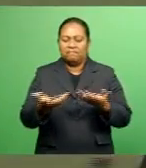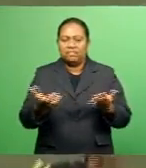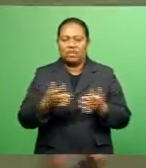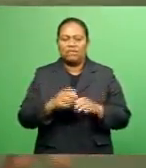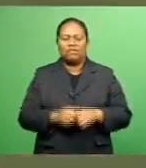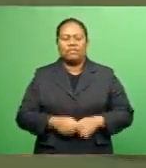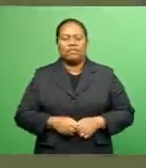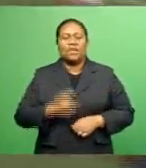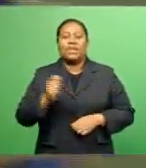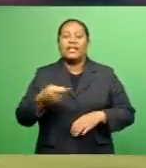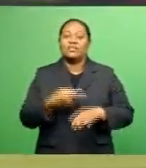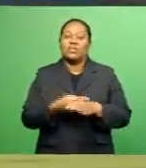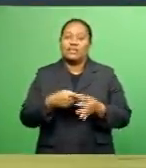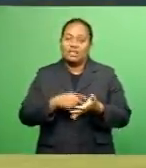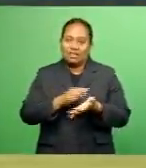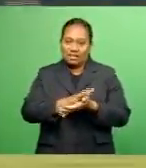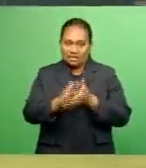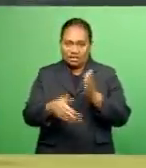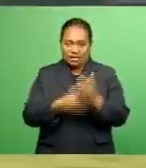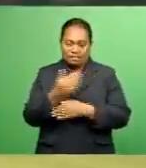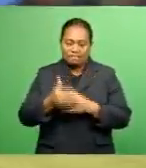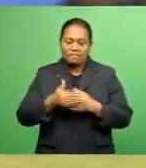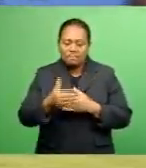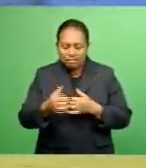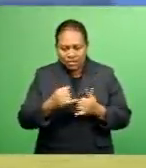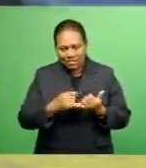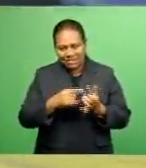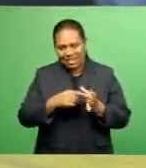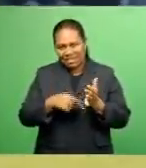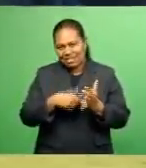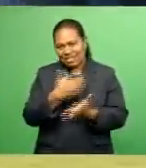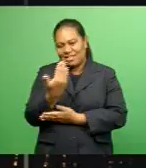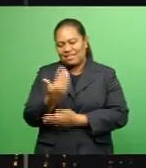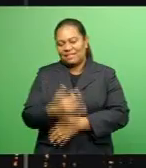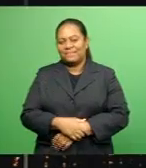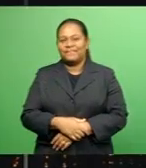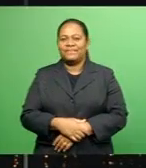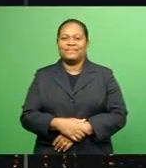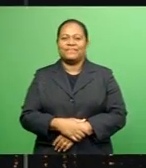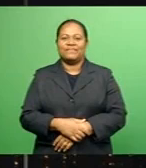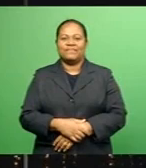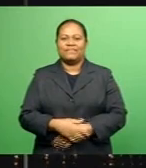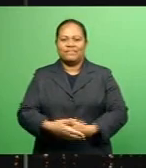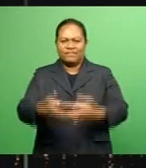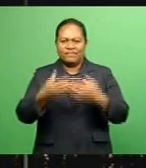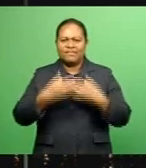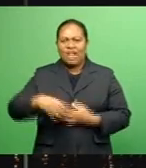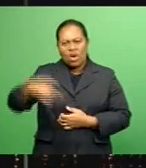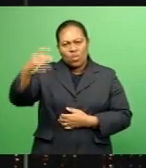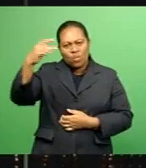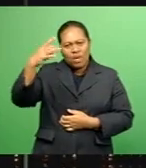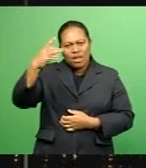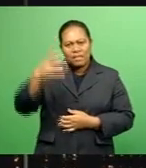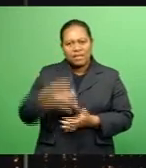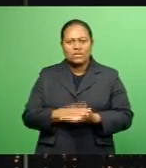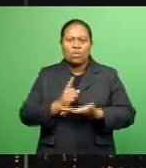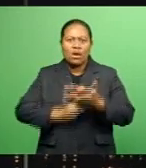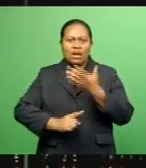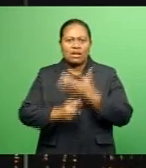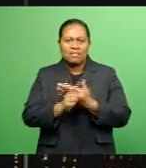played from next Thursday to Saturday. Talei Matairakula, FBC Sports. The Rebels outclassed